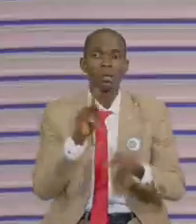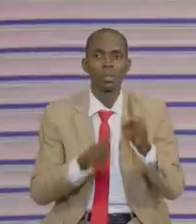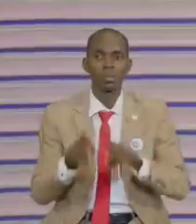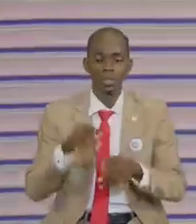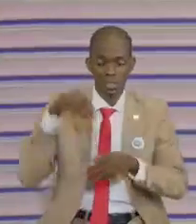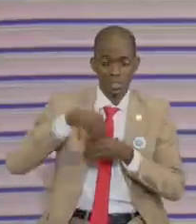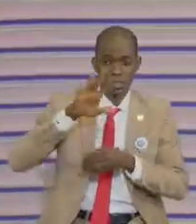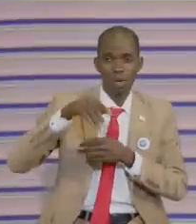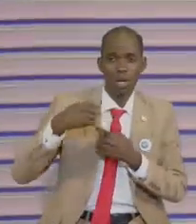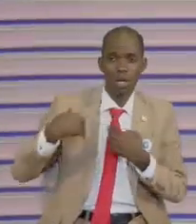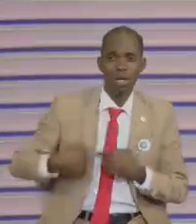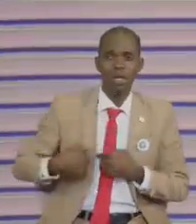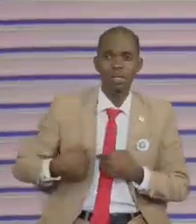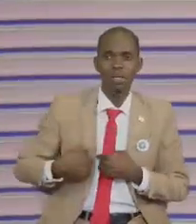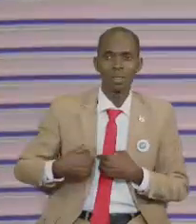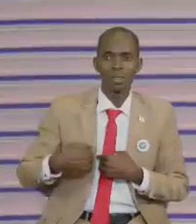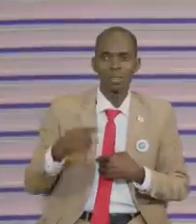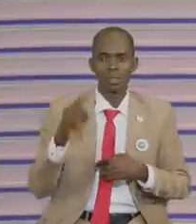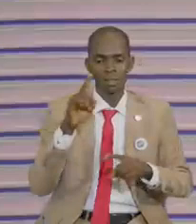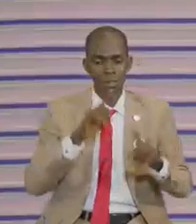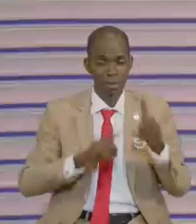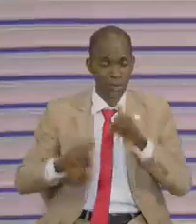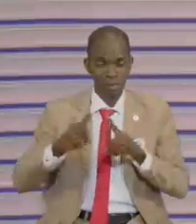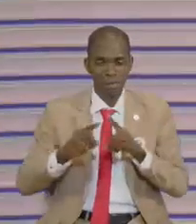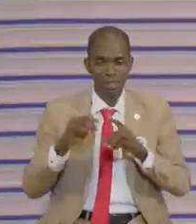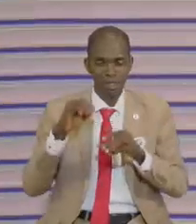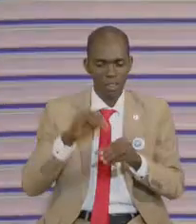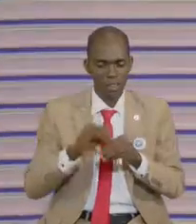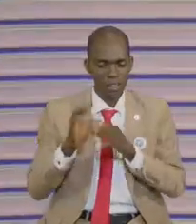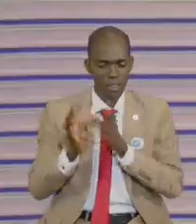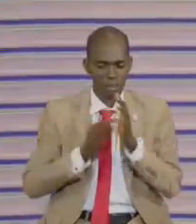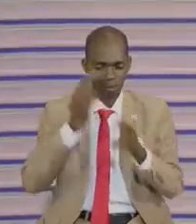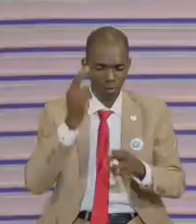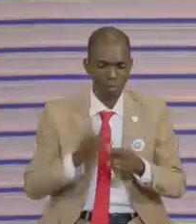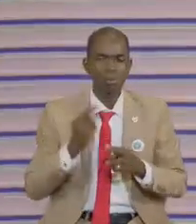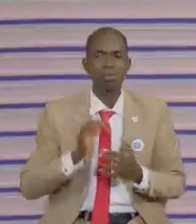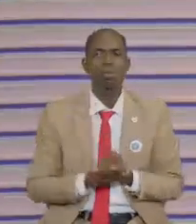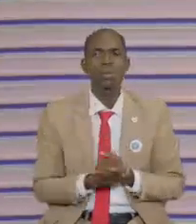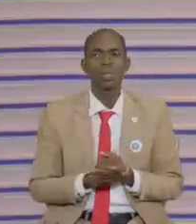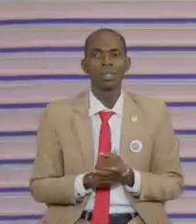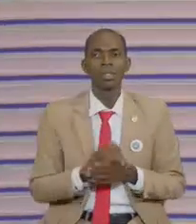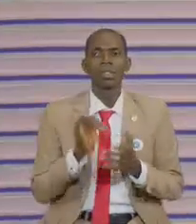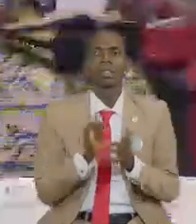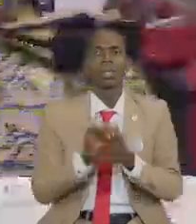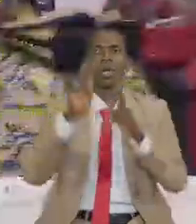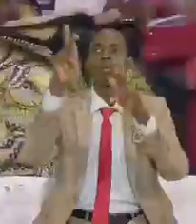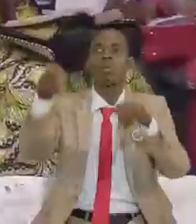heart, say in Jesus' name. That fellow will drop his